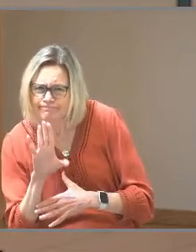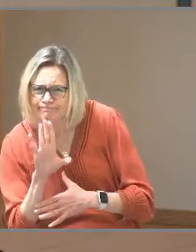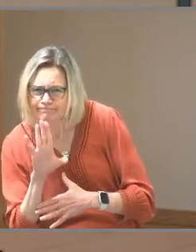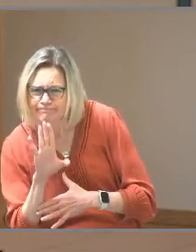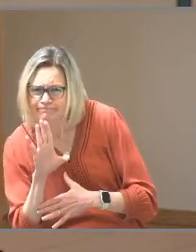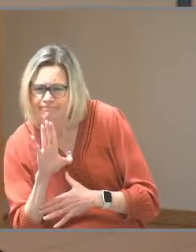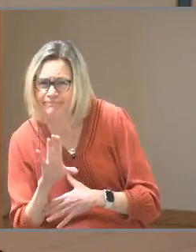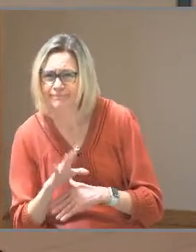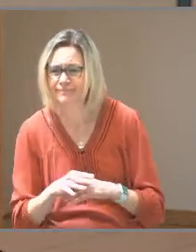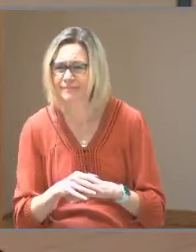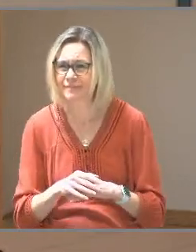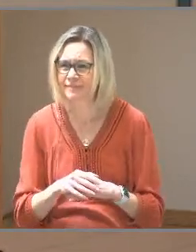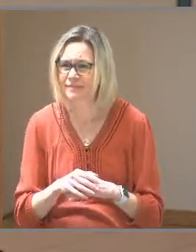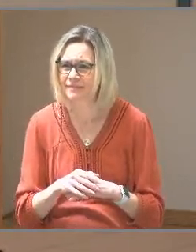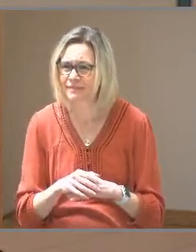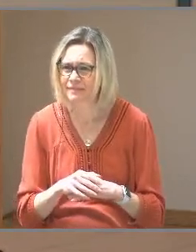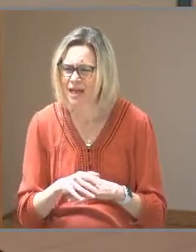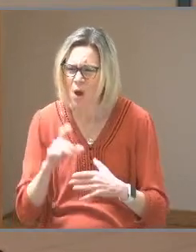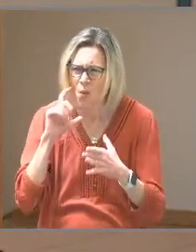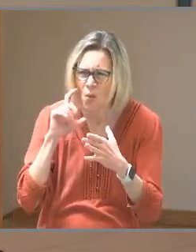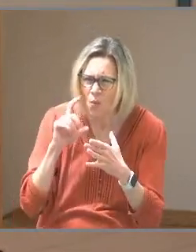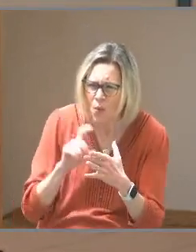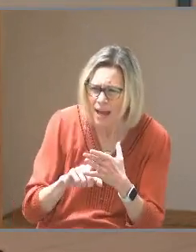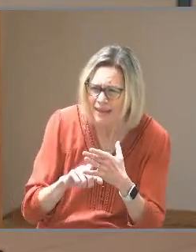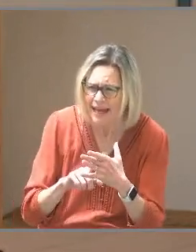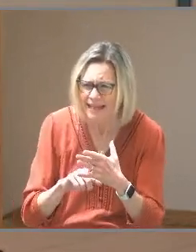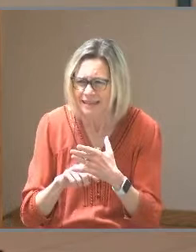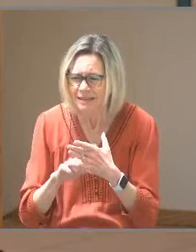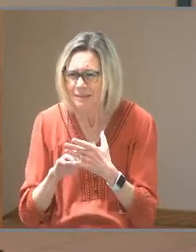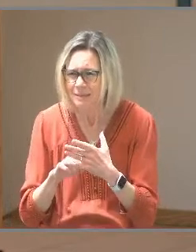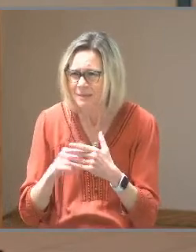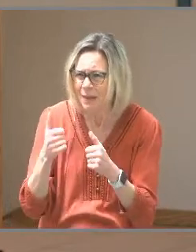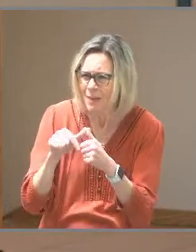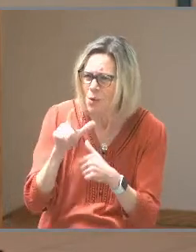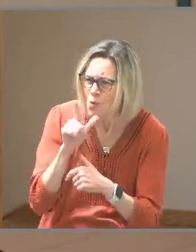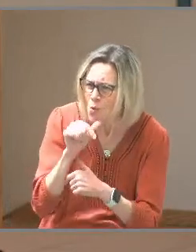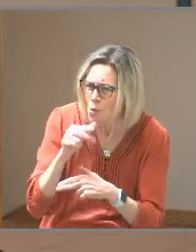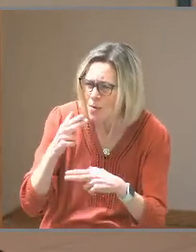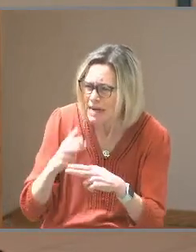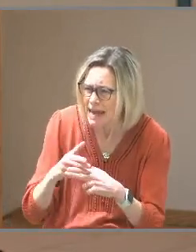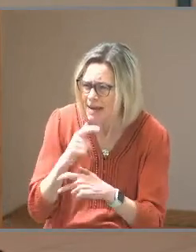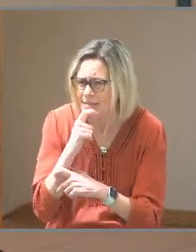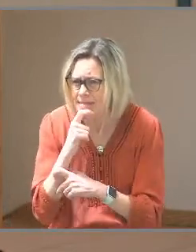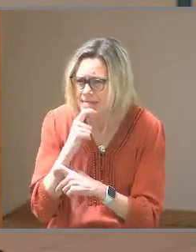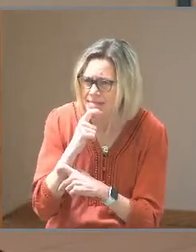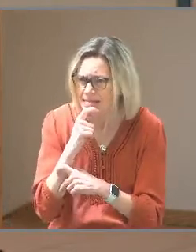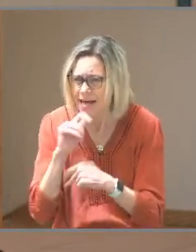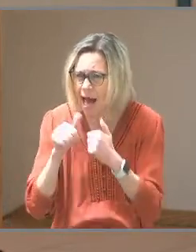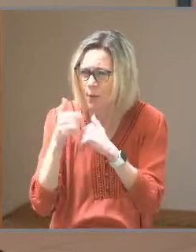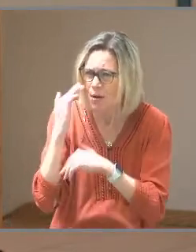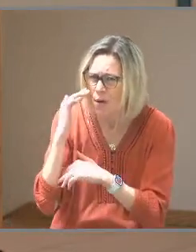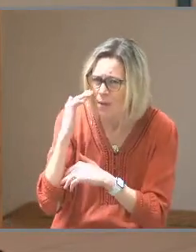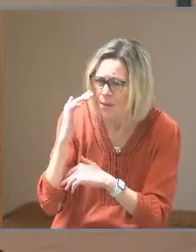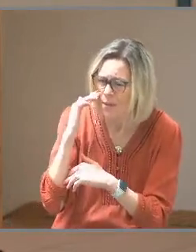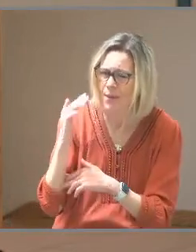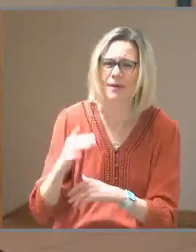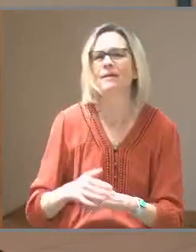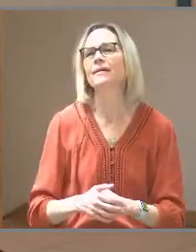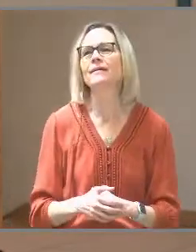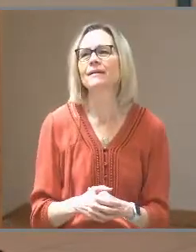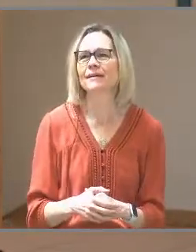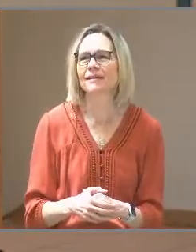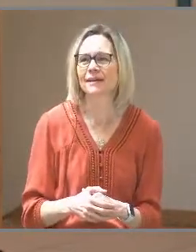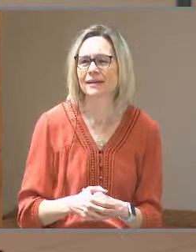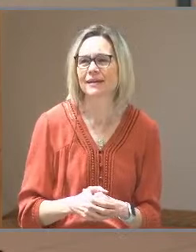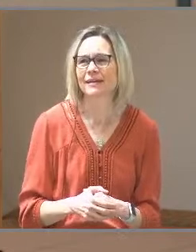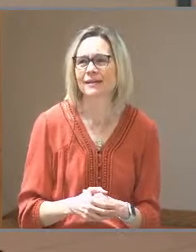Sometimes I get a little frustrated when I recognize the person, but I don't remember their name or anything or how I know them. That's right.